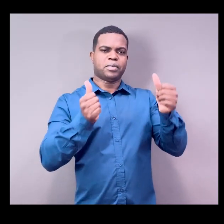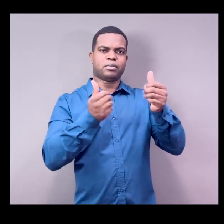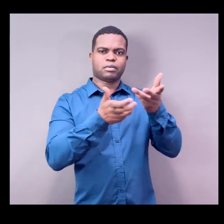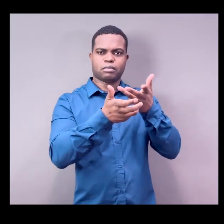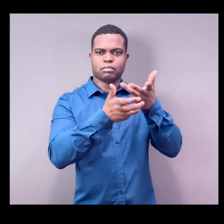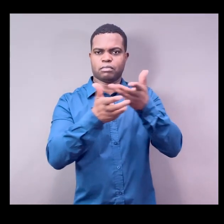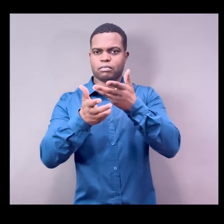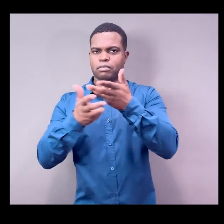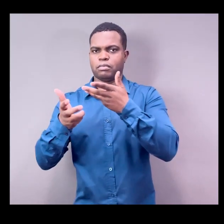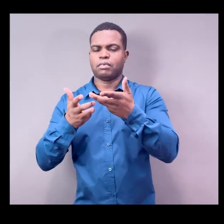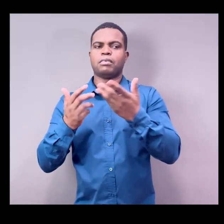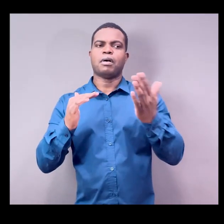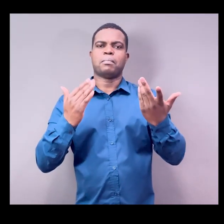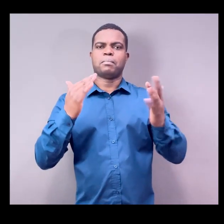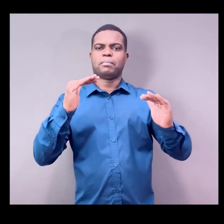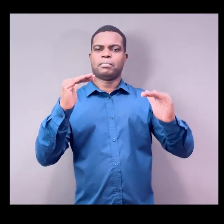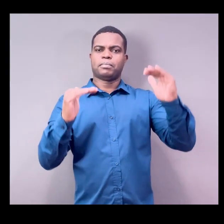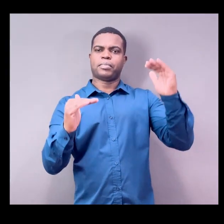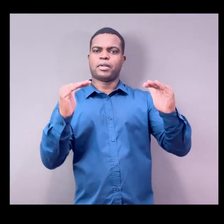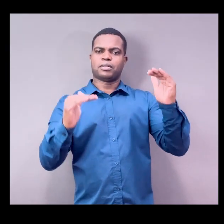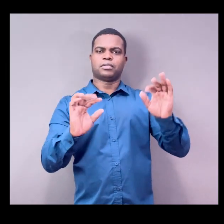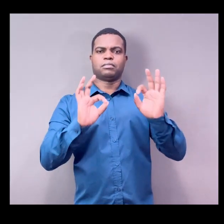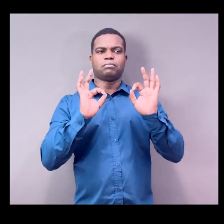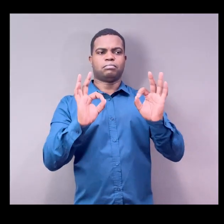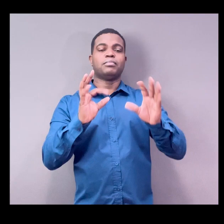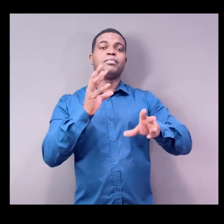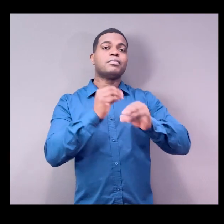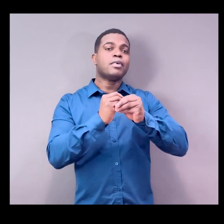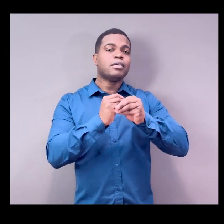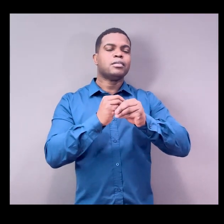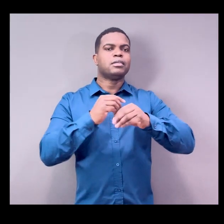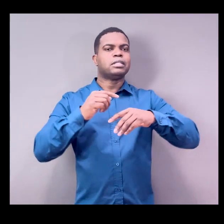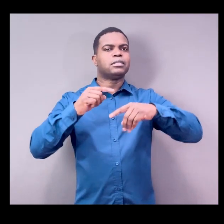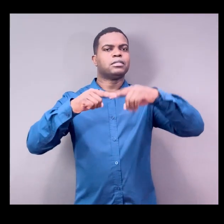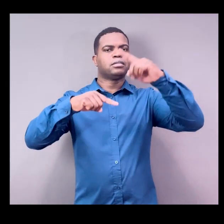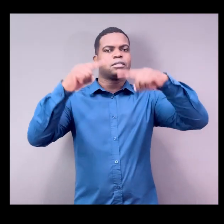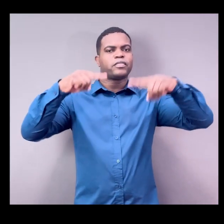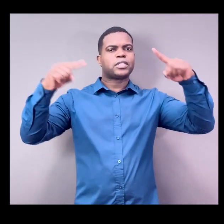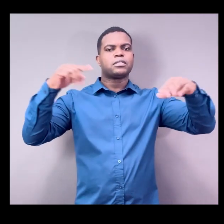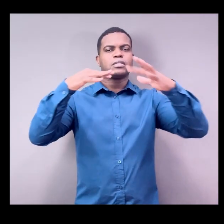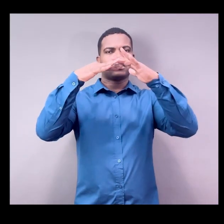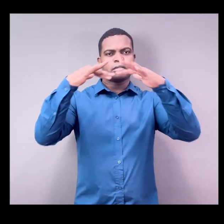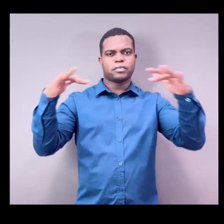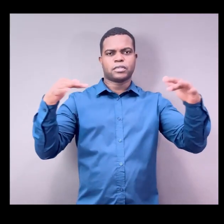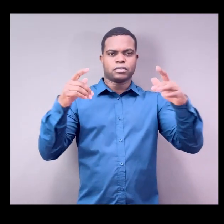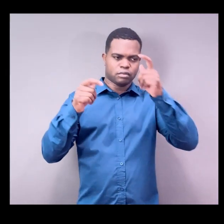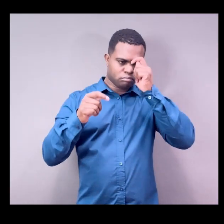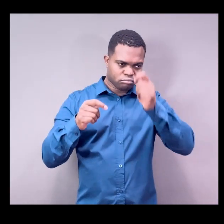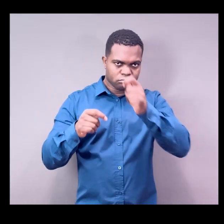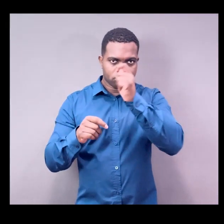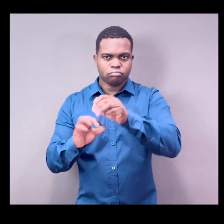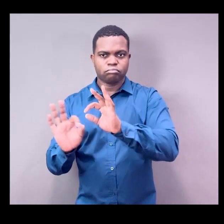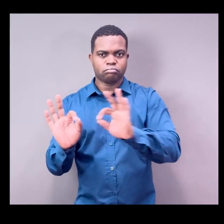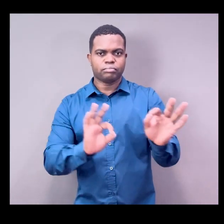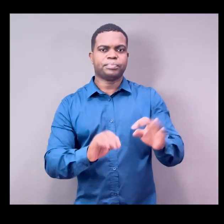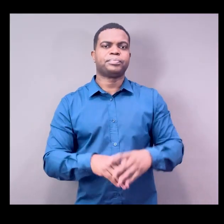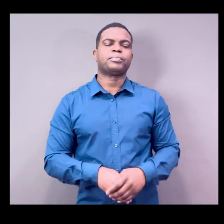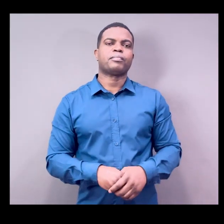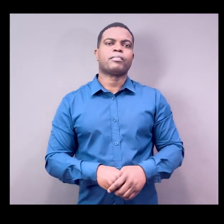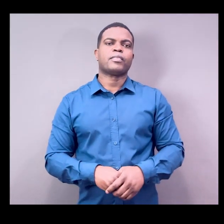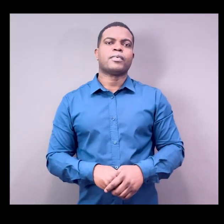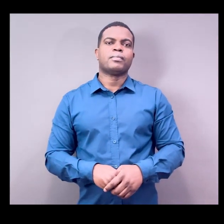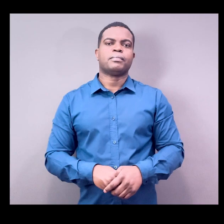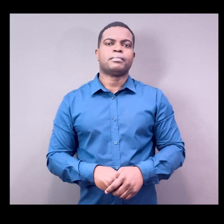efforts. Balanced representation. You need to be keen on diversity. You need to